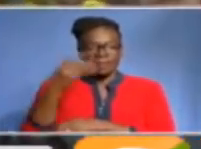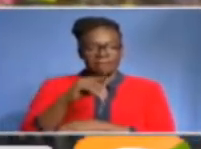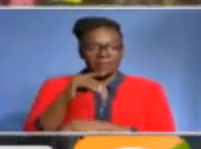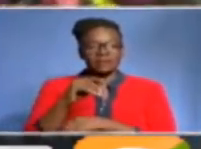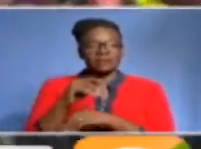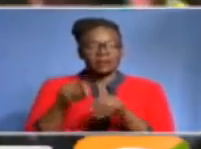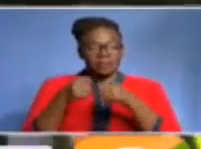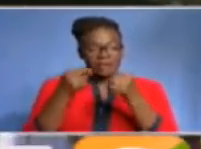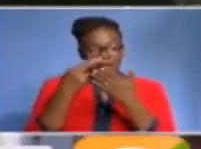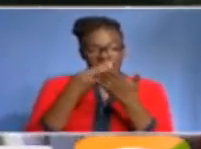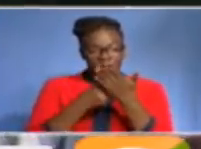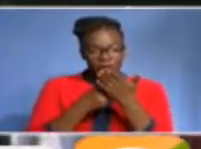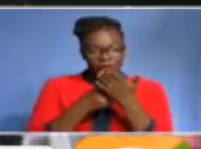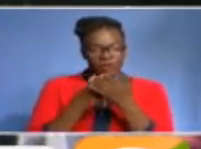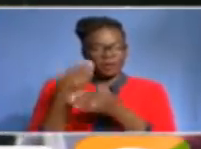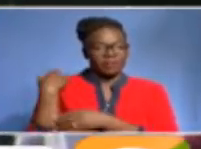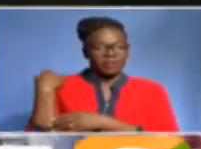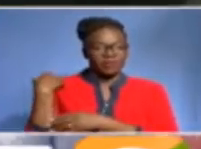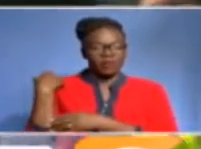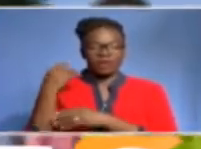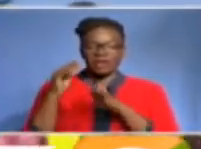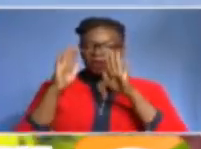in spectacular fashion. In